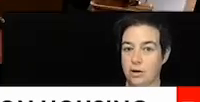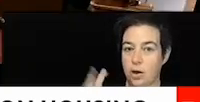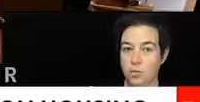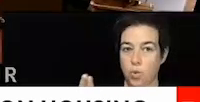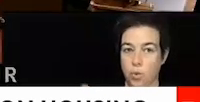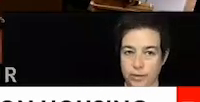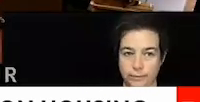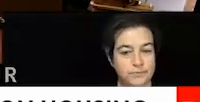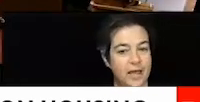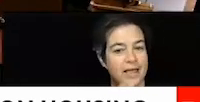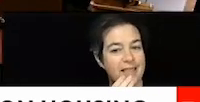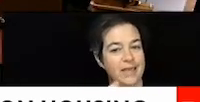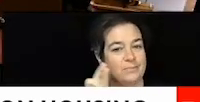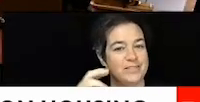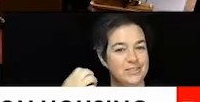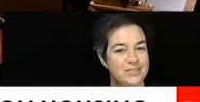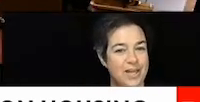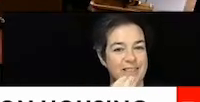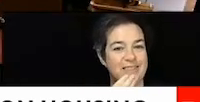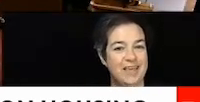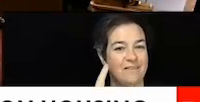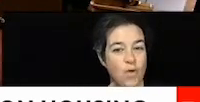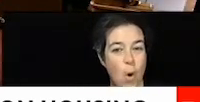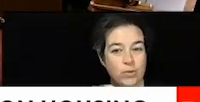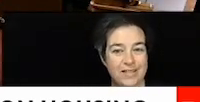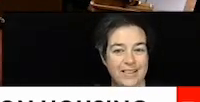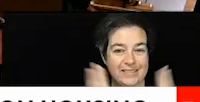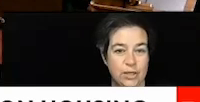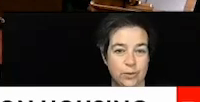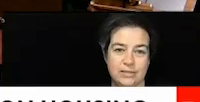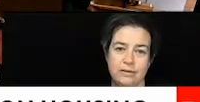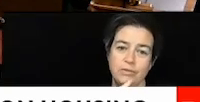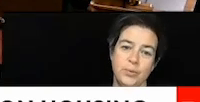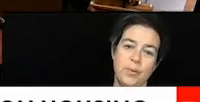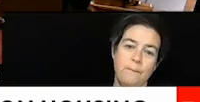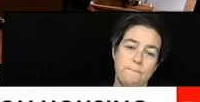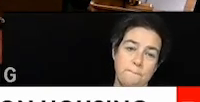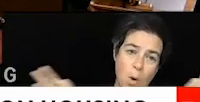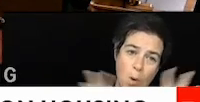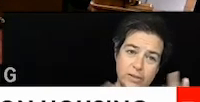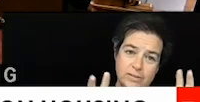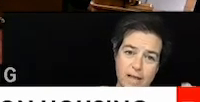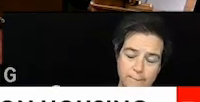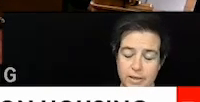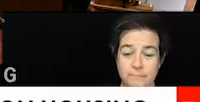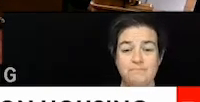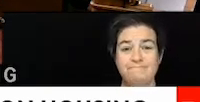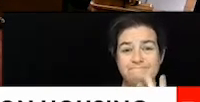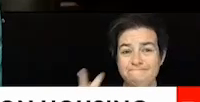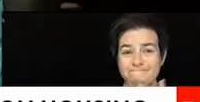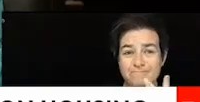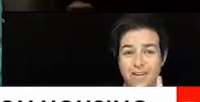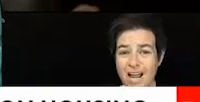Thank you, Mr. Chairman, and thank you very much for holding this hearing today. Such an important topic. The housing shortage is a